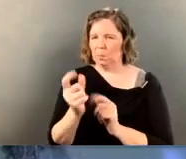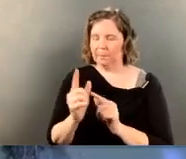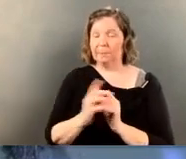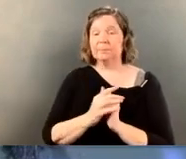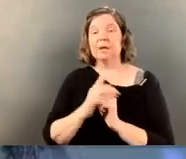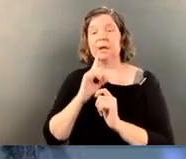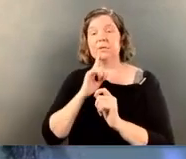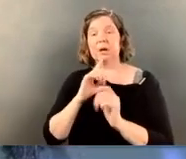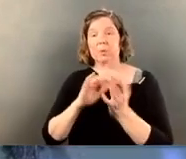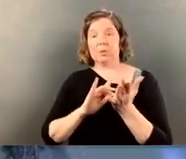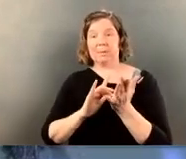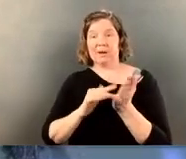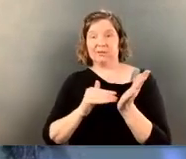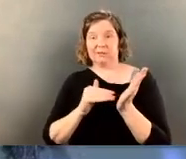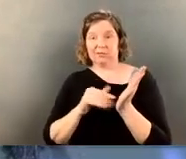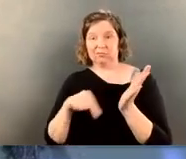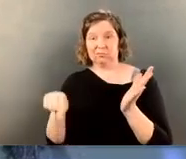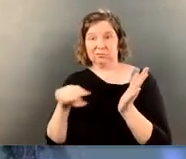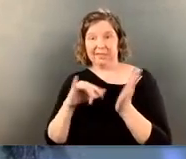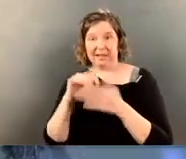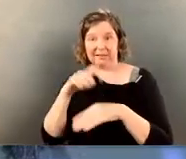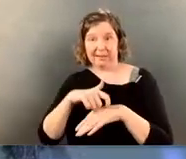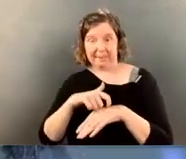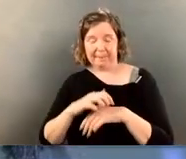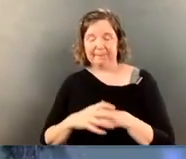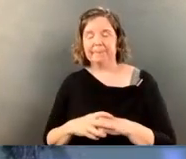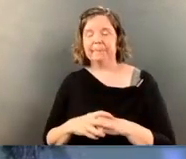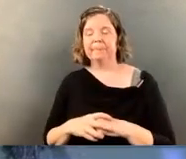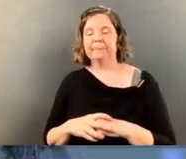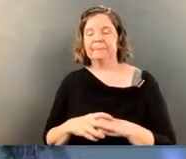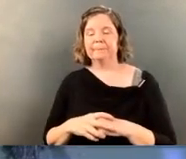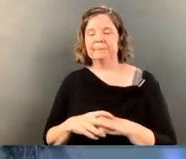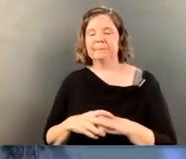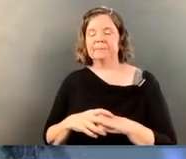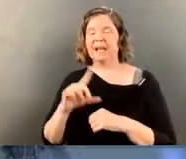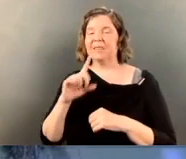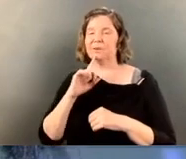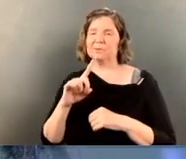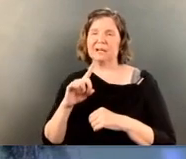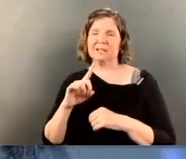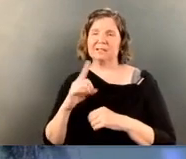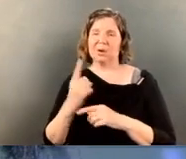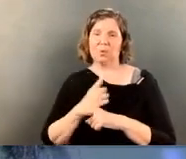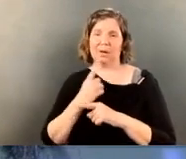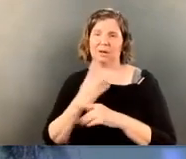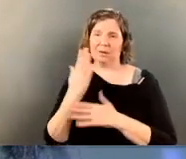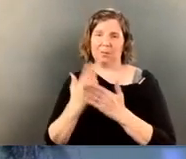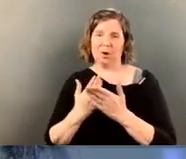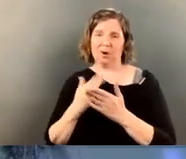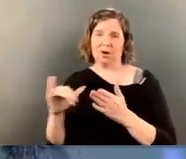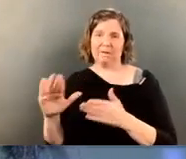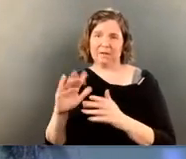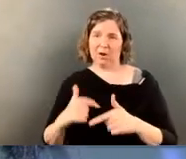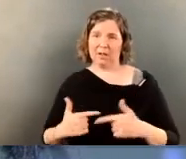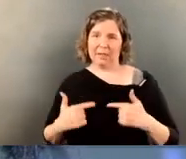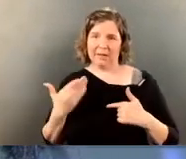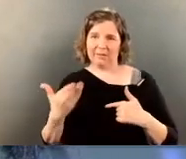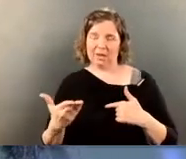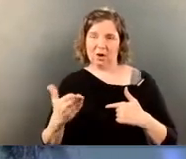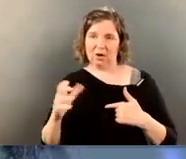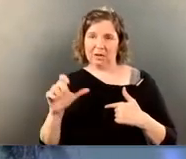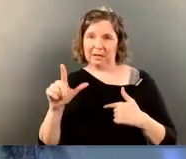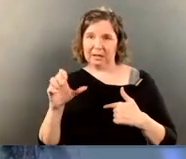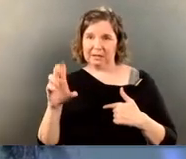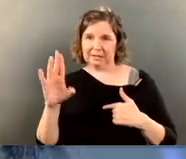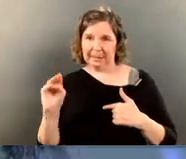So there were medical examiners at that time. And this was such a regular part of their life there in the